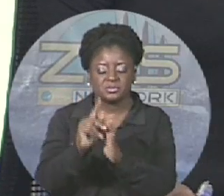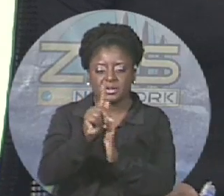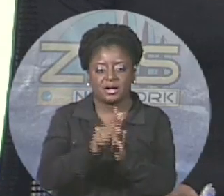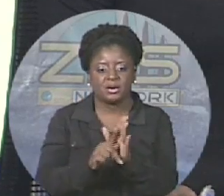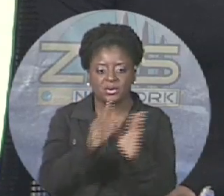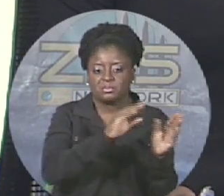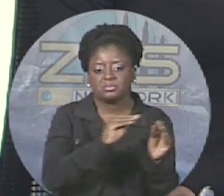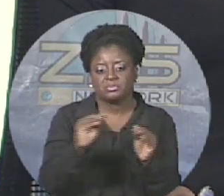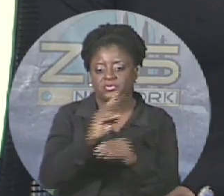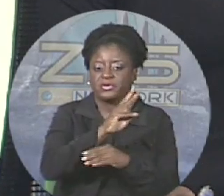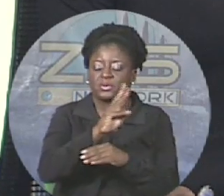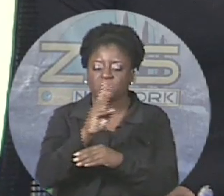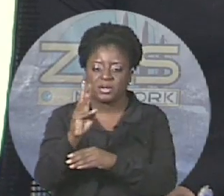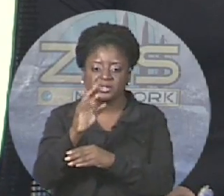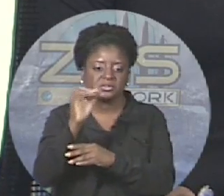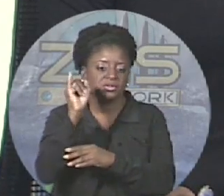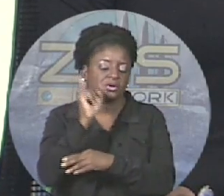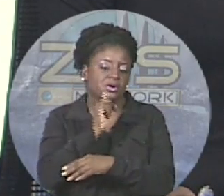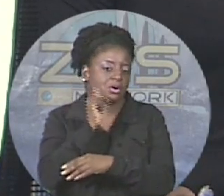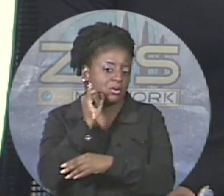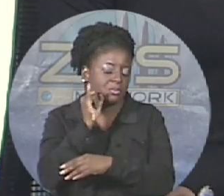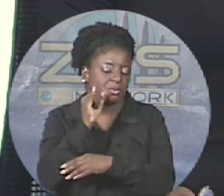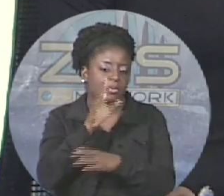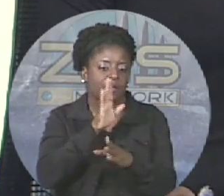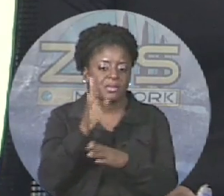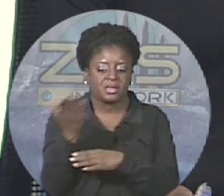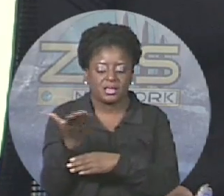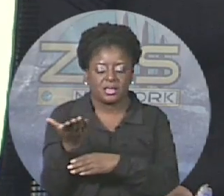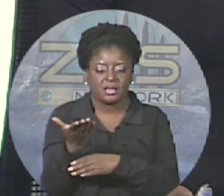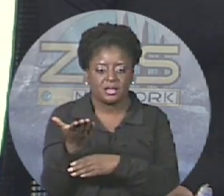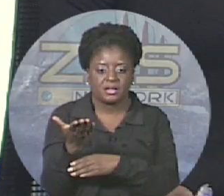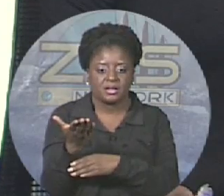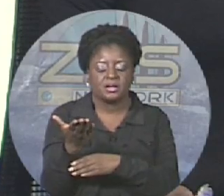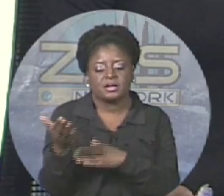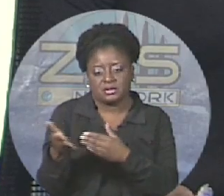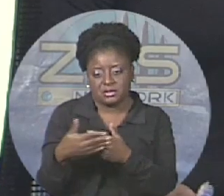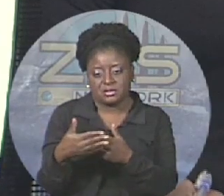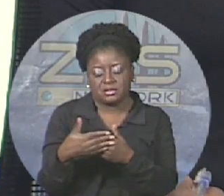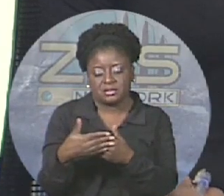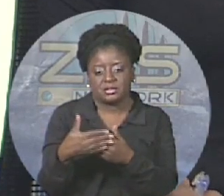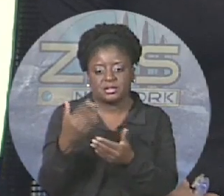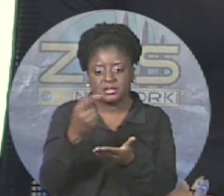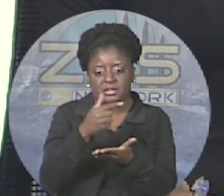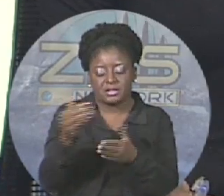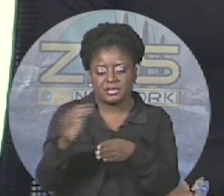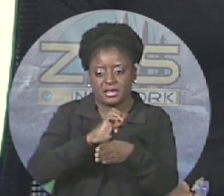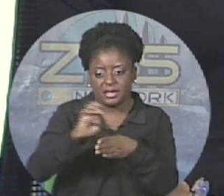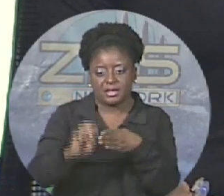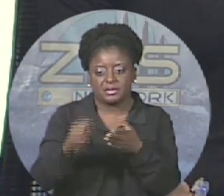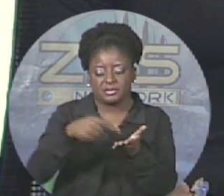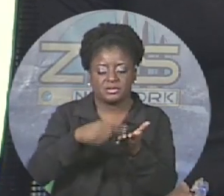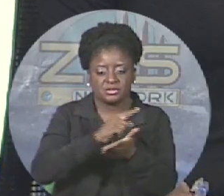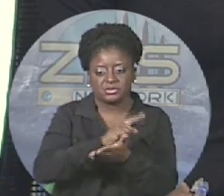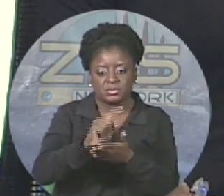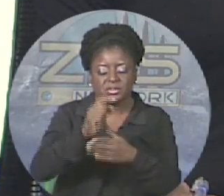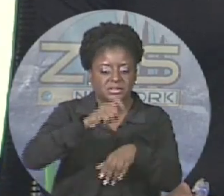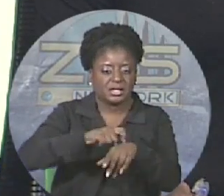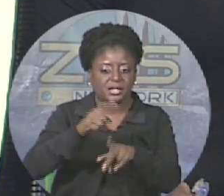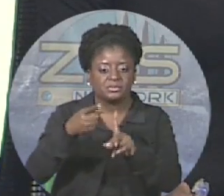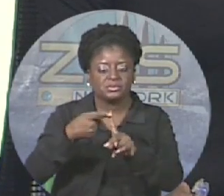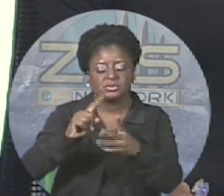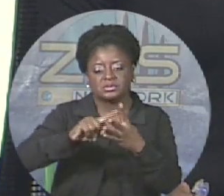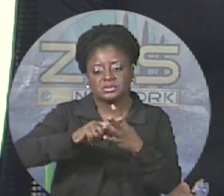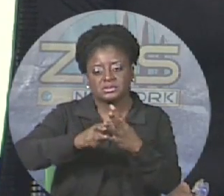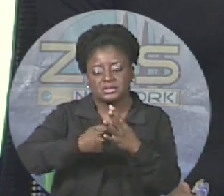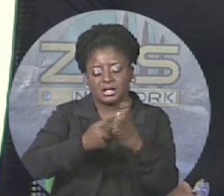Forecasters predict that Irma will be in our area near the end of this week. This is a time to begin preparations for its possible impact. But